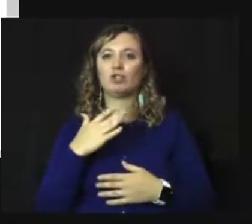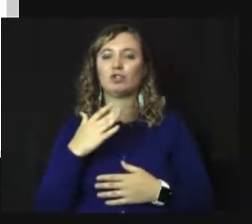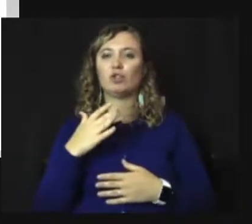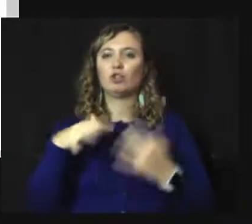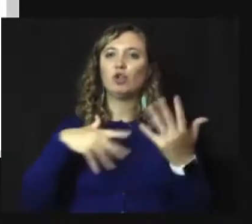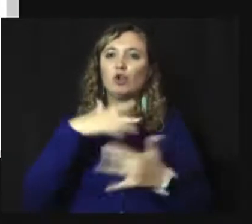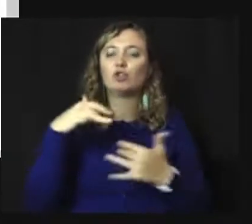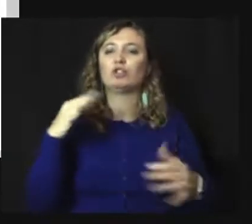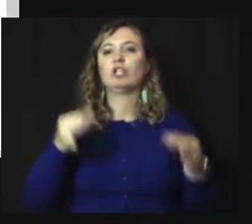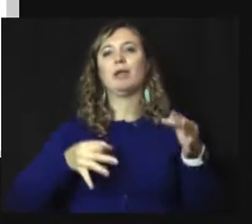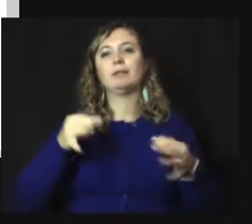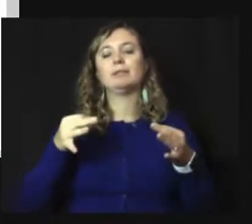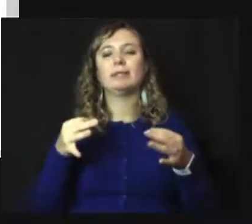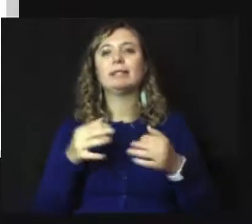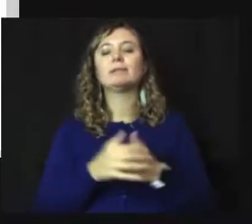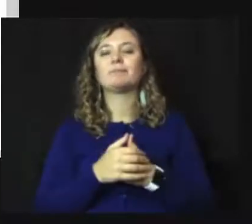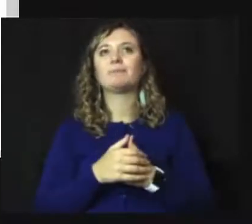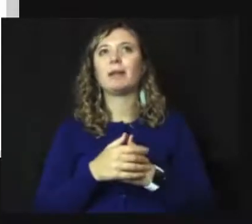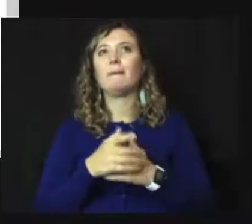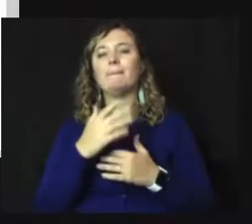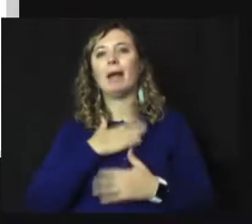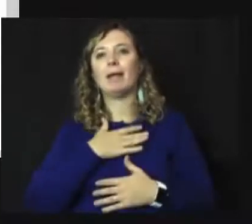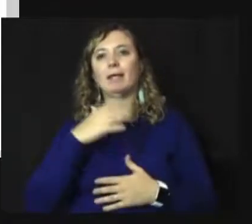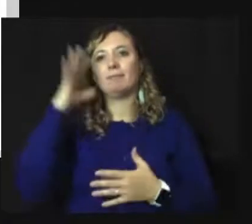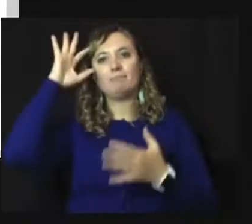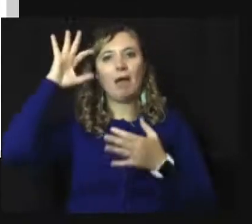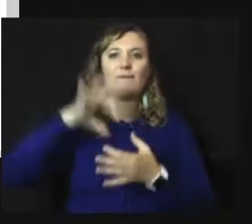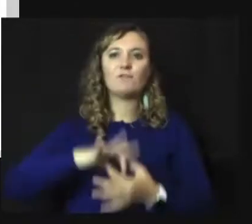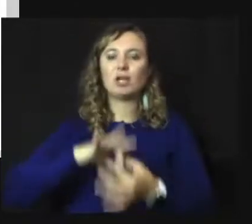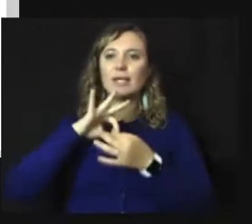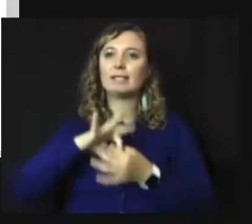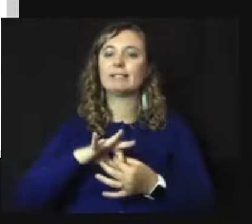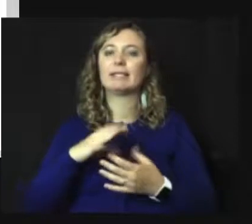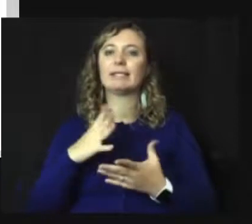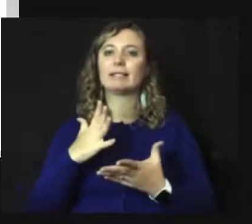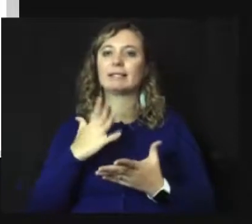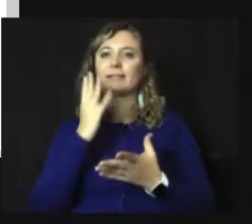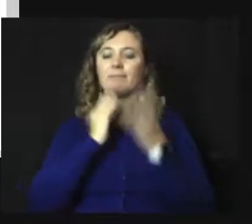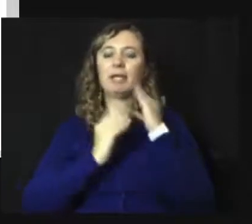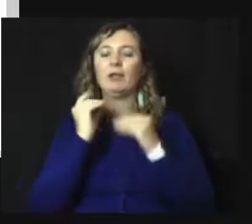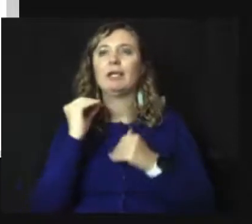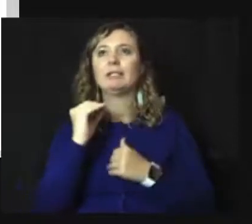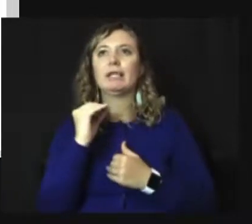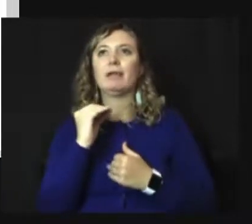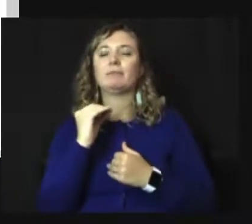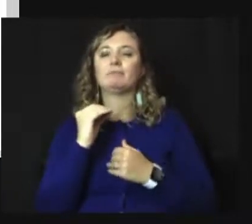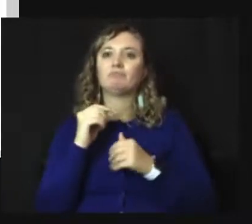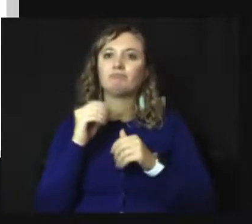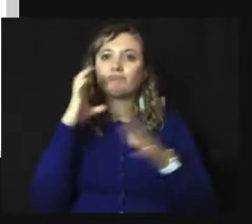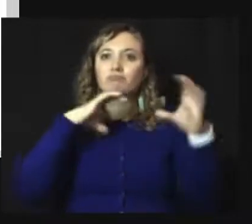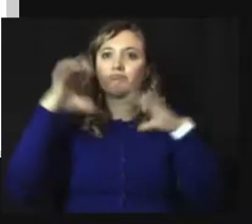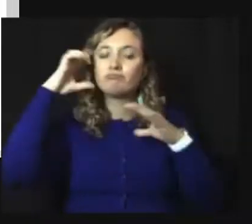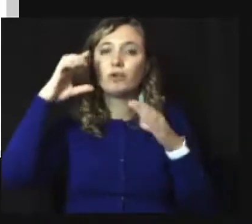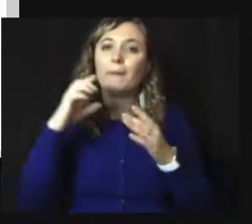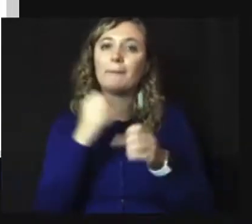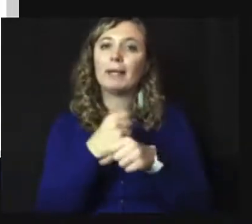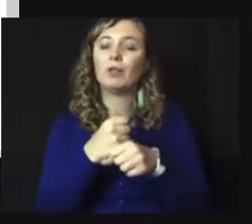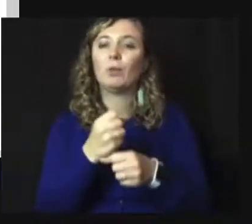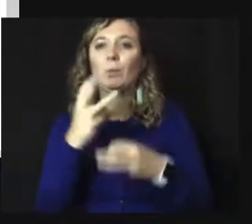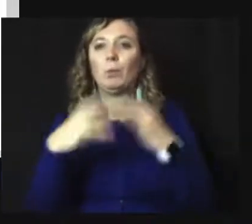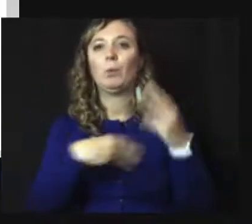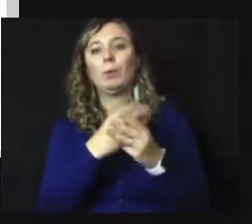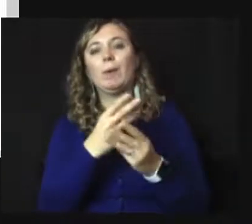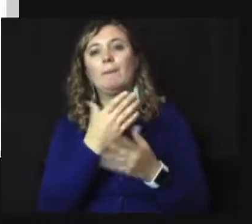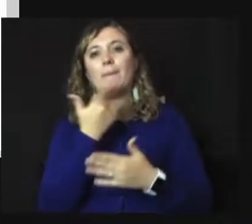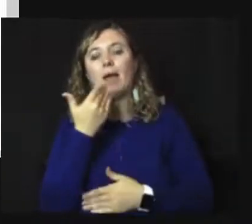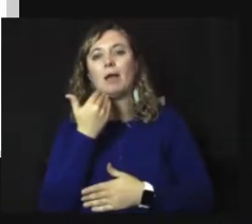justice and mindfulness experience, and like search for just how to make the world a better place. I talk about a lot of that on my